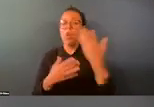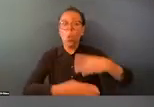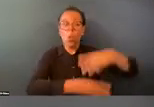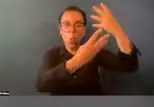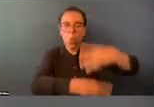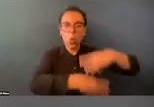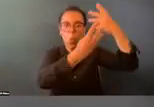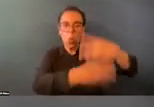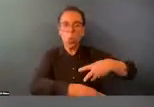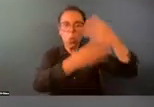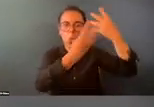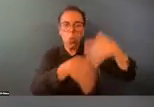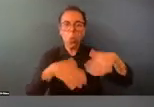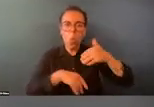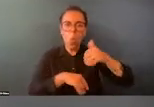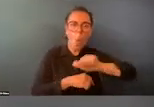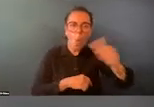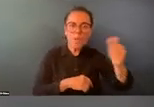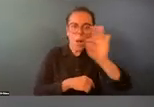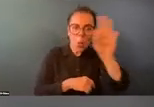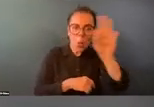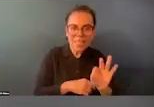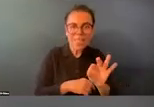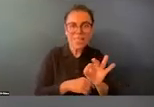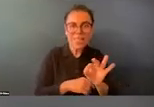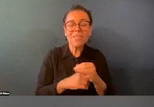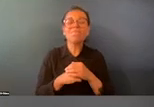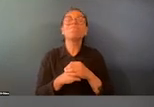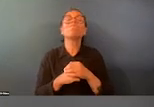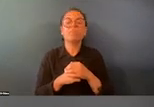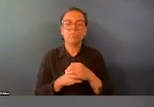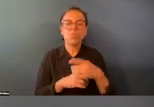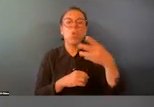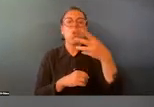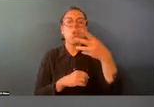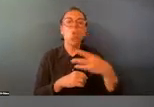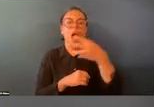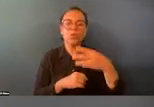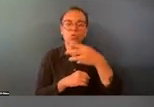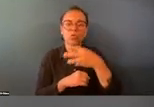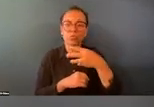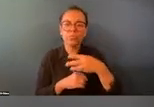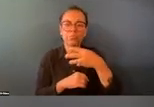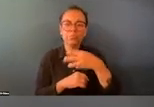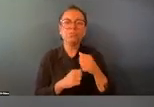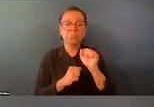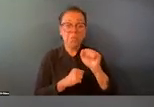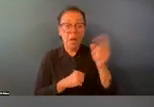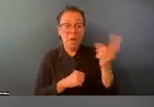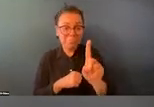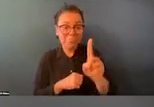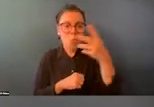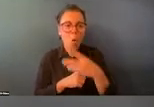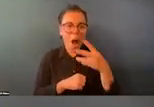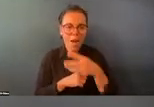next question to NGO Equidev, to Muhaiyo. Muhaiyo, please say,